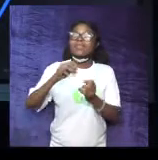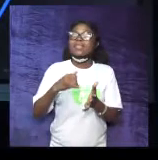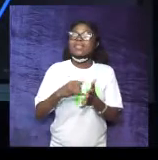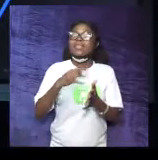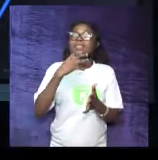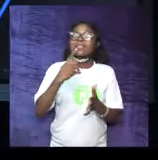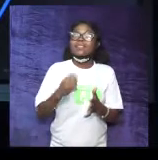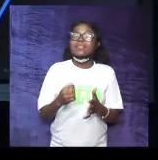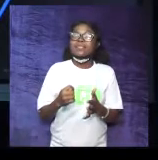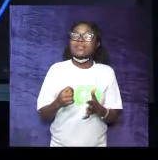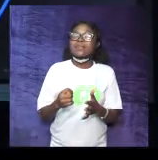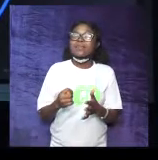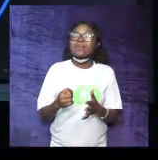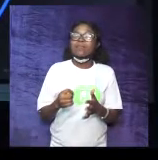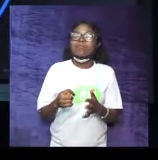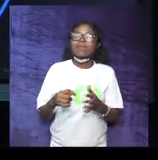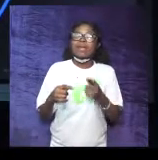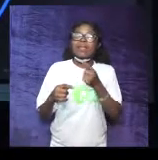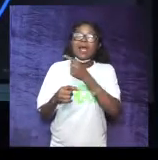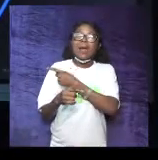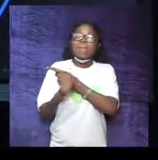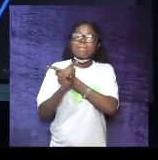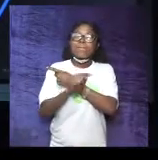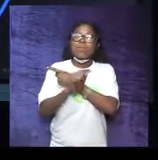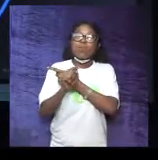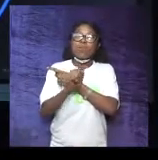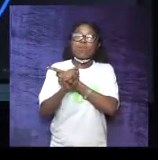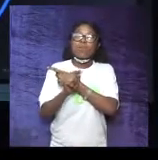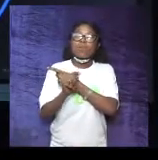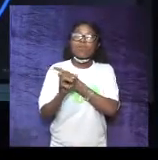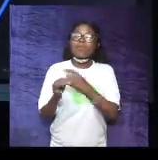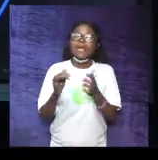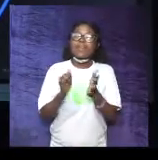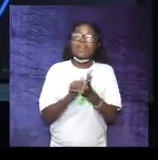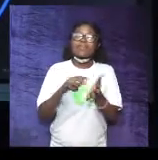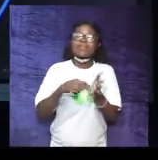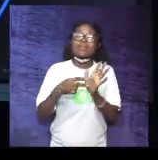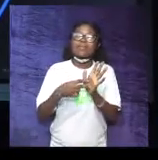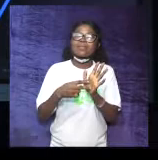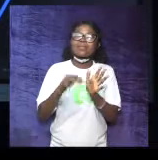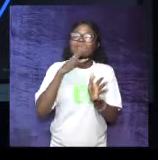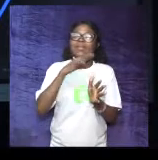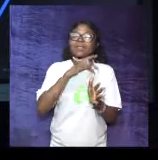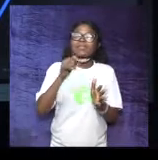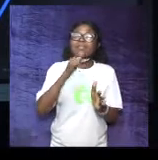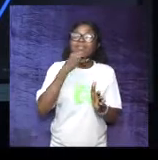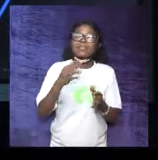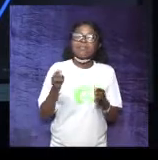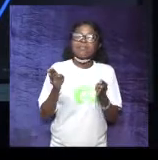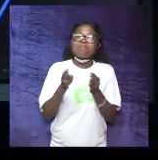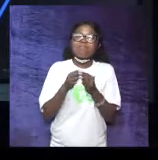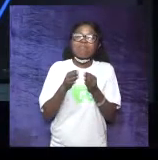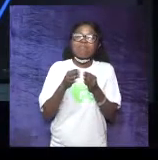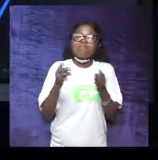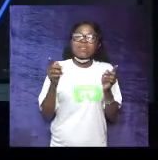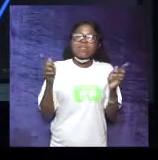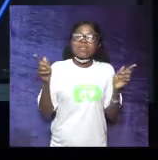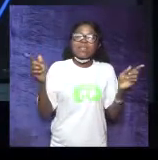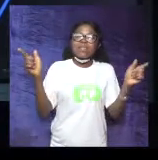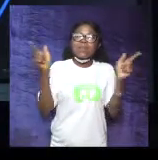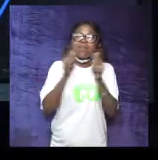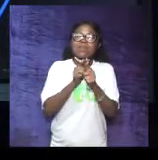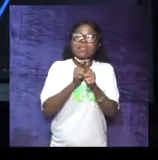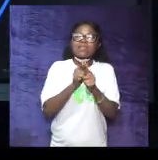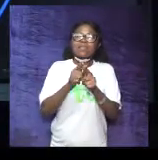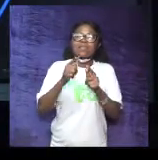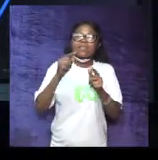It intersects here at this point. That means there is a junction. They meet at this point and